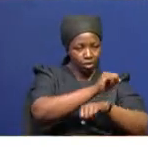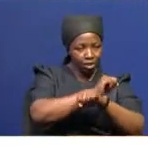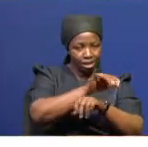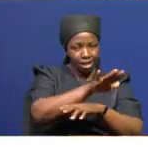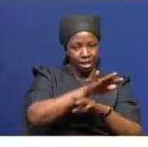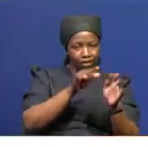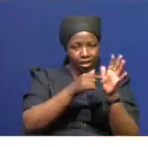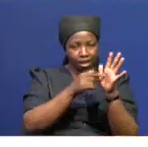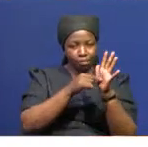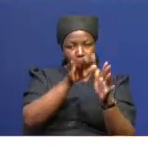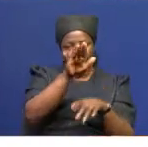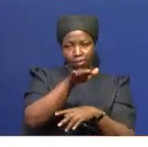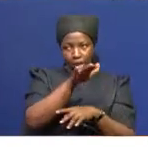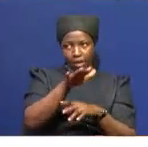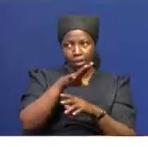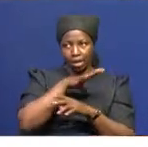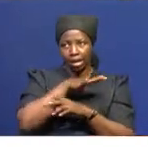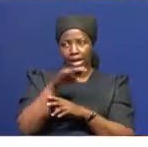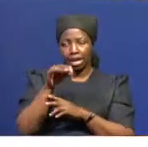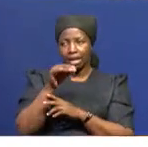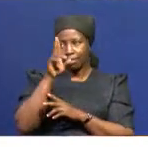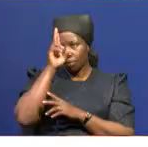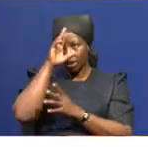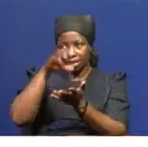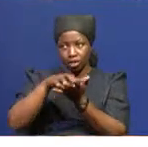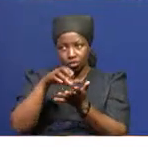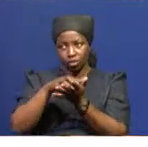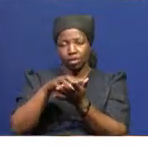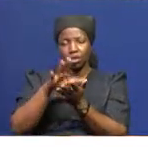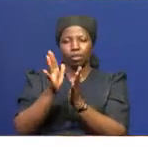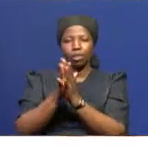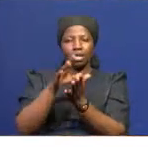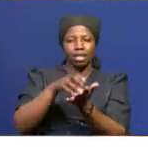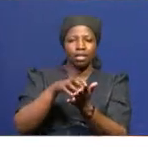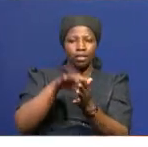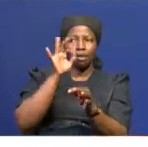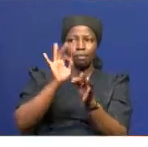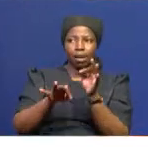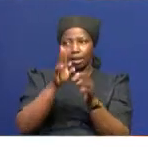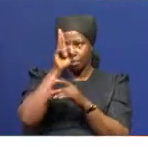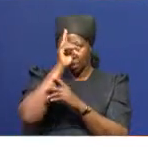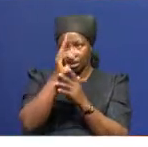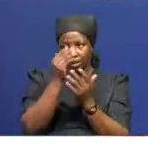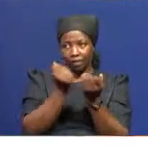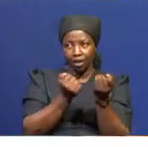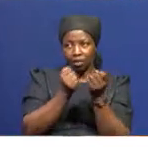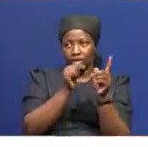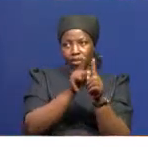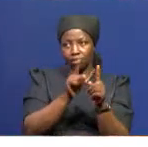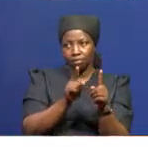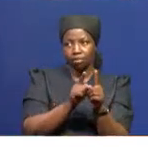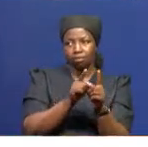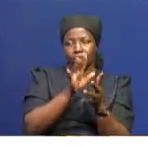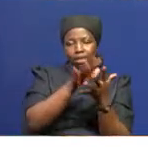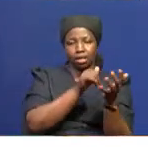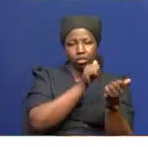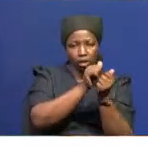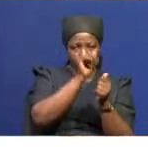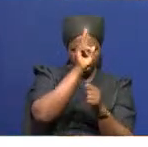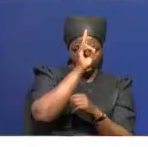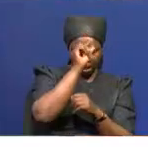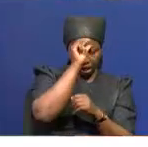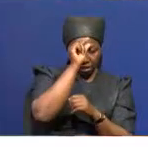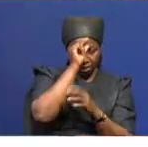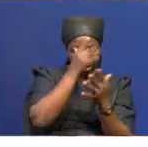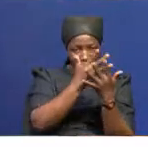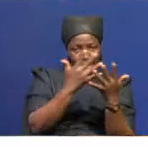stations, with incidences such as burning police vehicles and destruction of government installations. Equally alarming